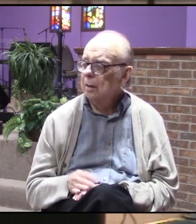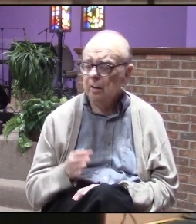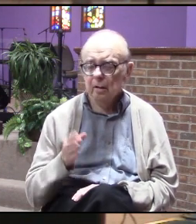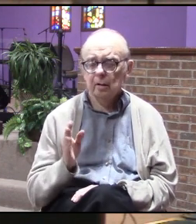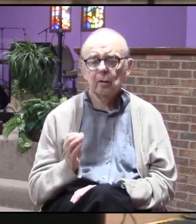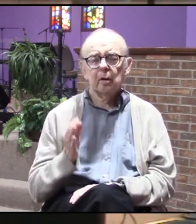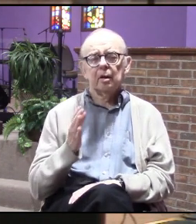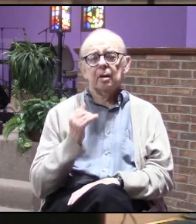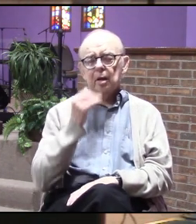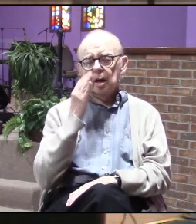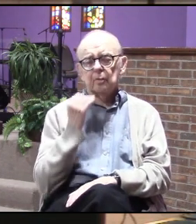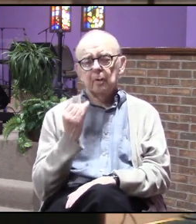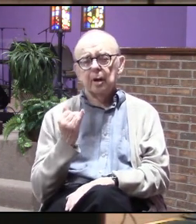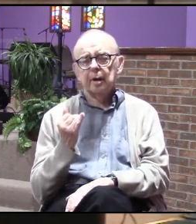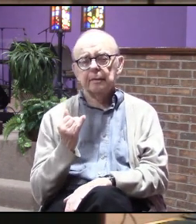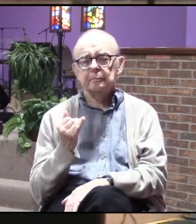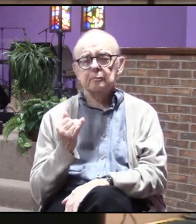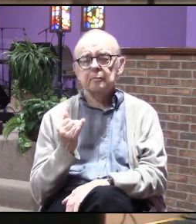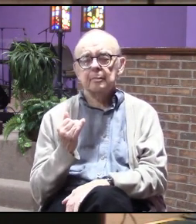God, why?